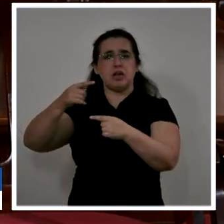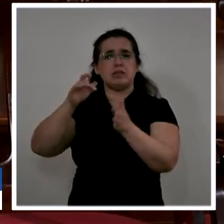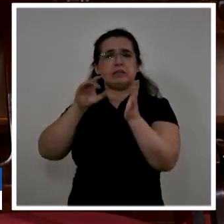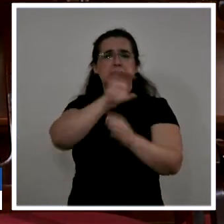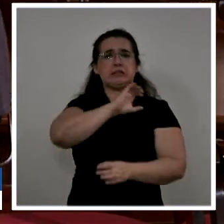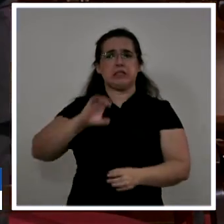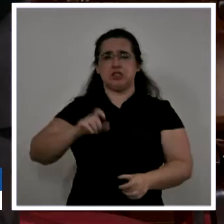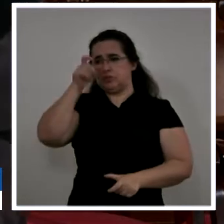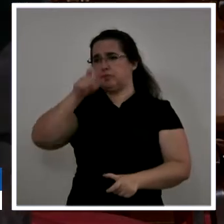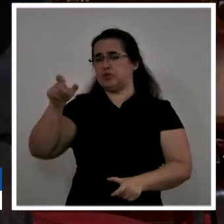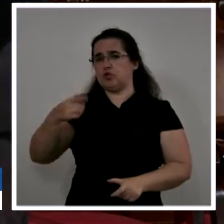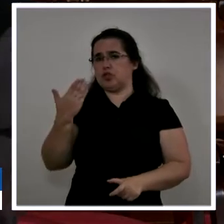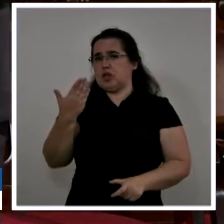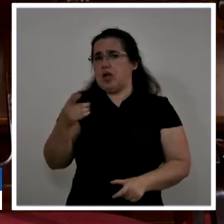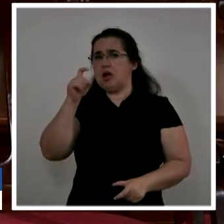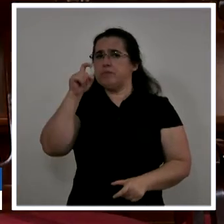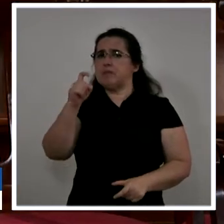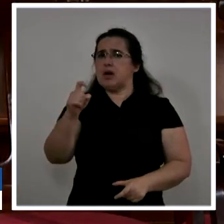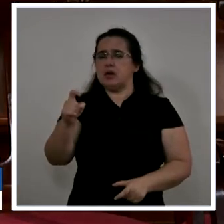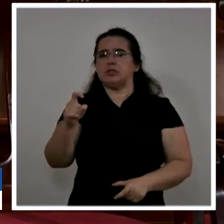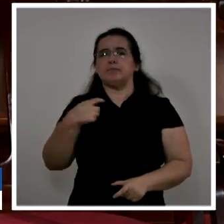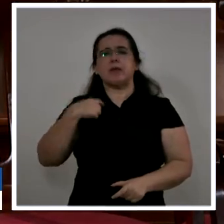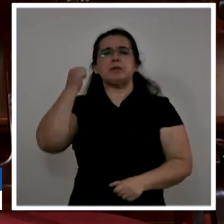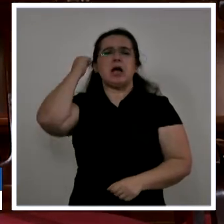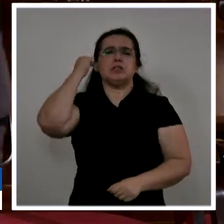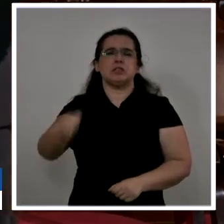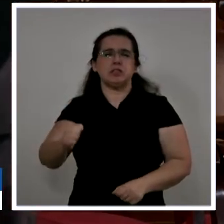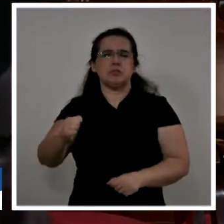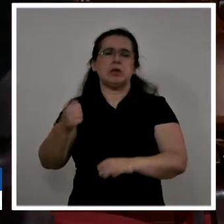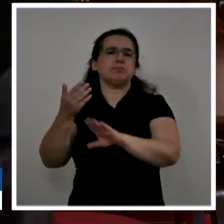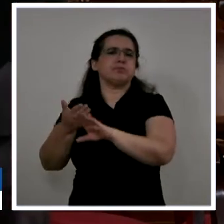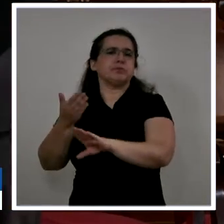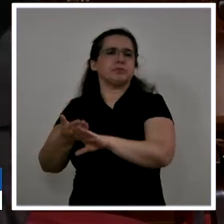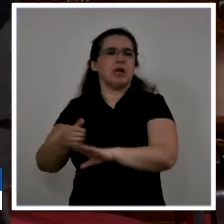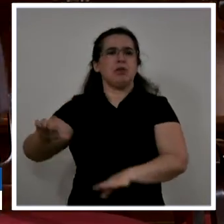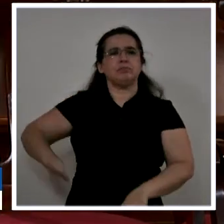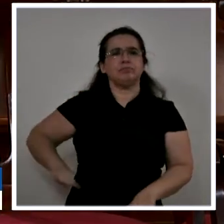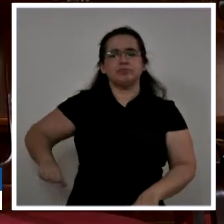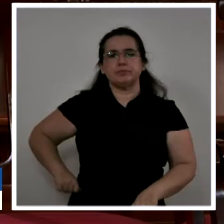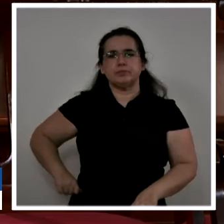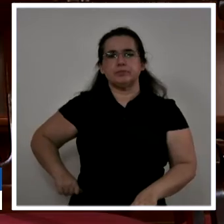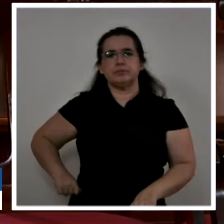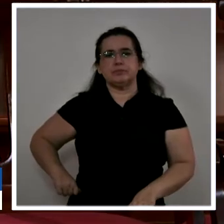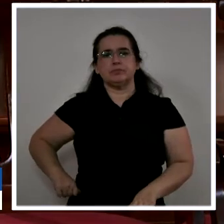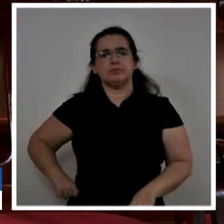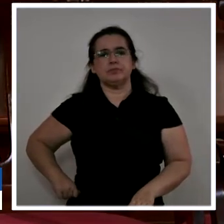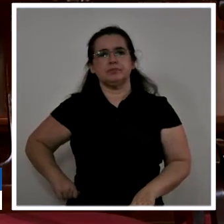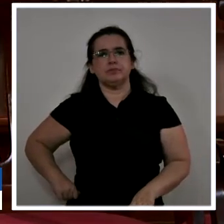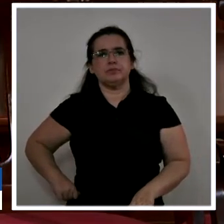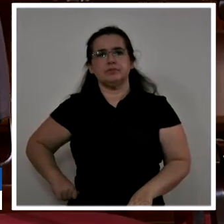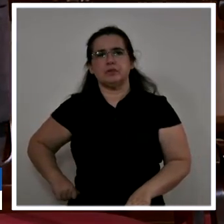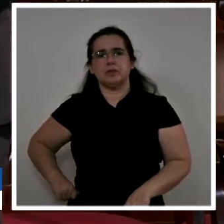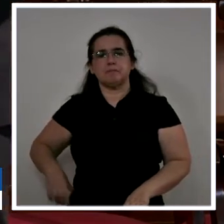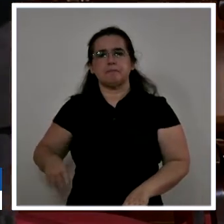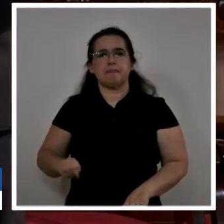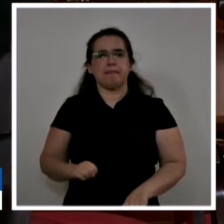have murderers and adulterers. Temos assassinos, temos adúlteros. Prostitutes. Prostitutas. All those sorts of things were